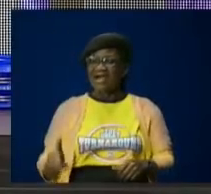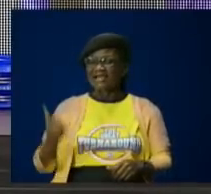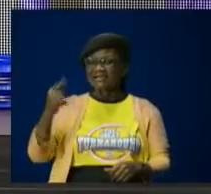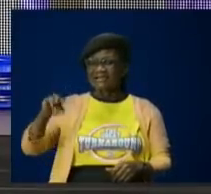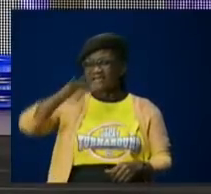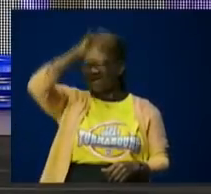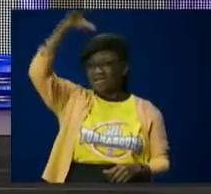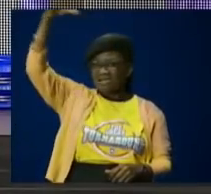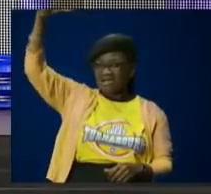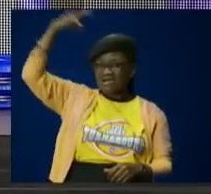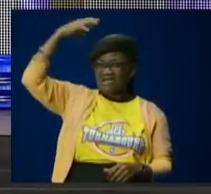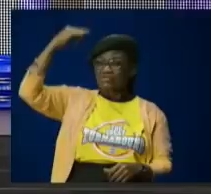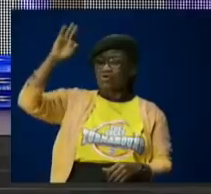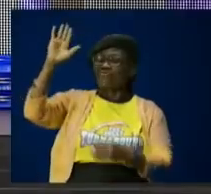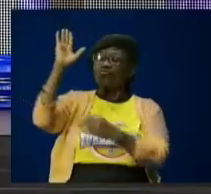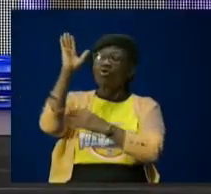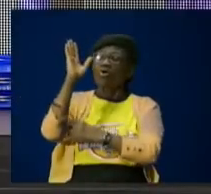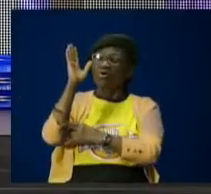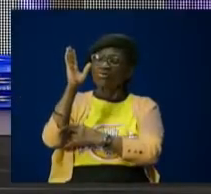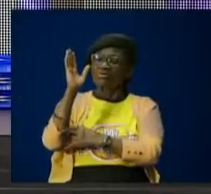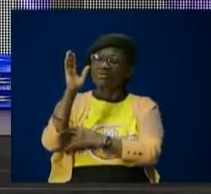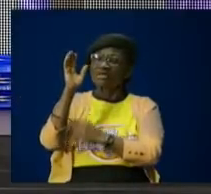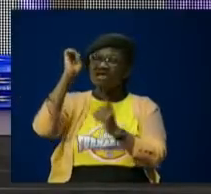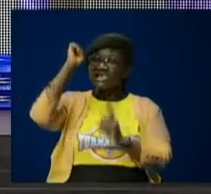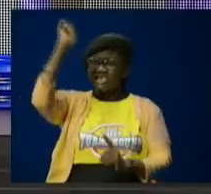he took care of the storm.